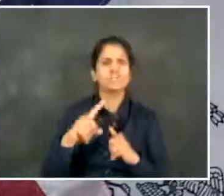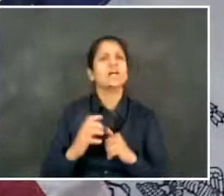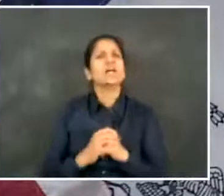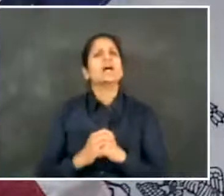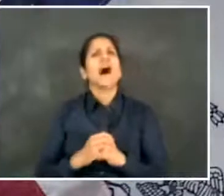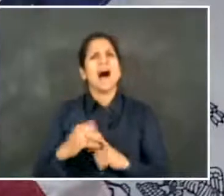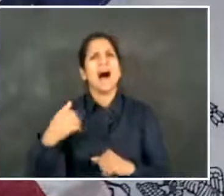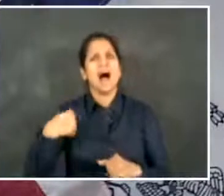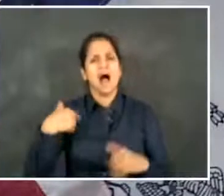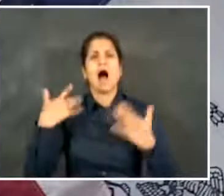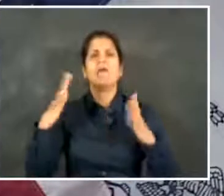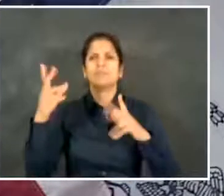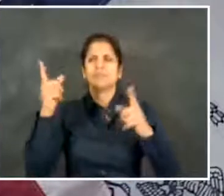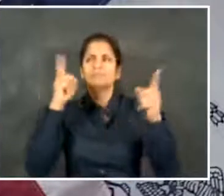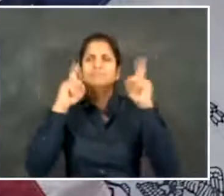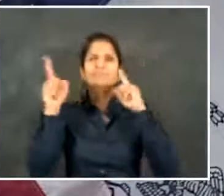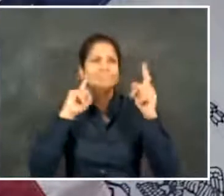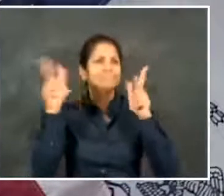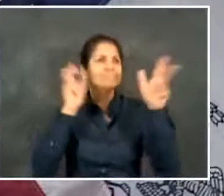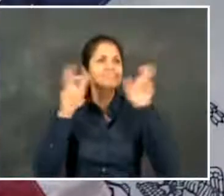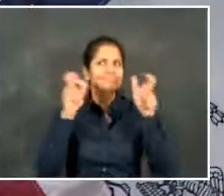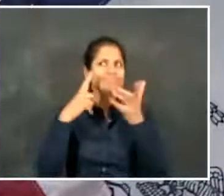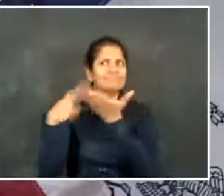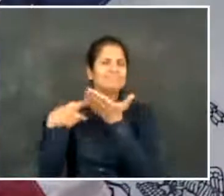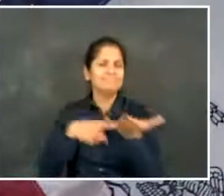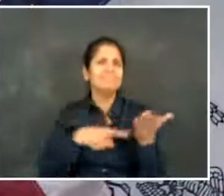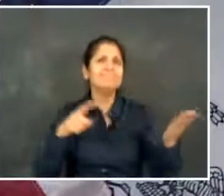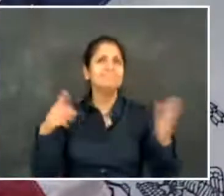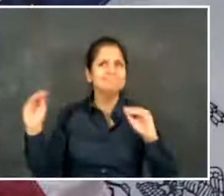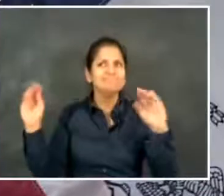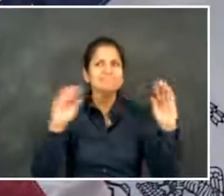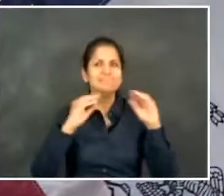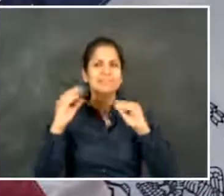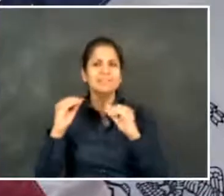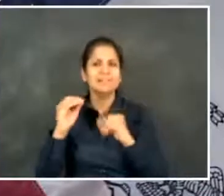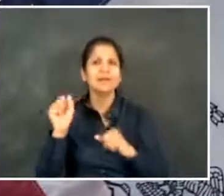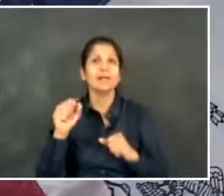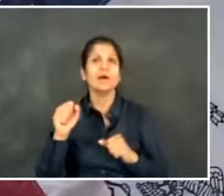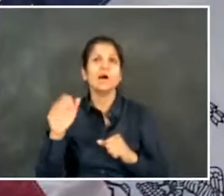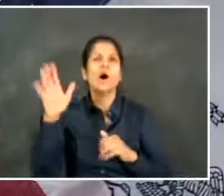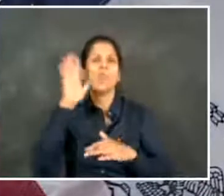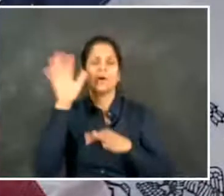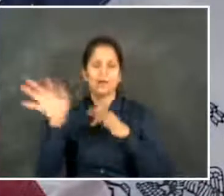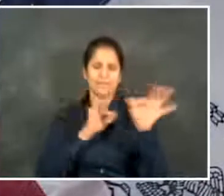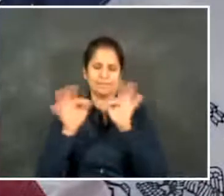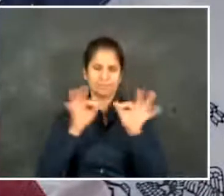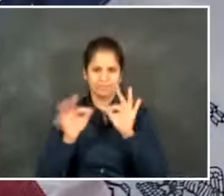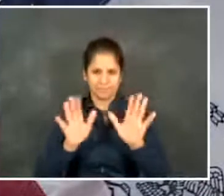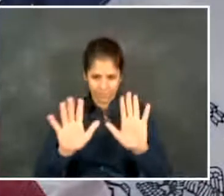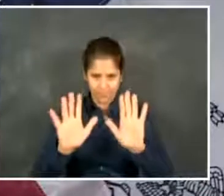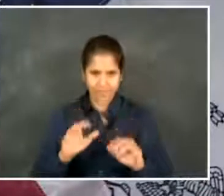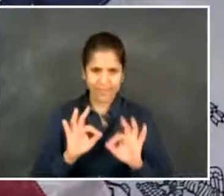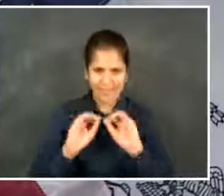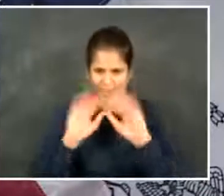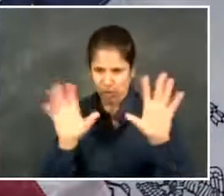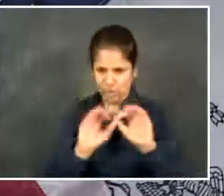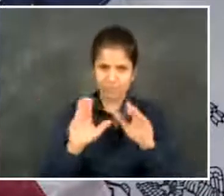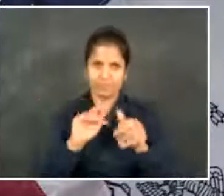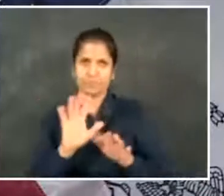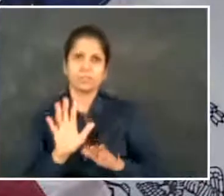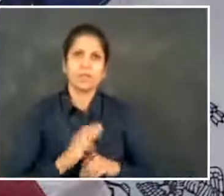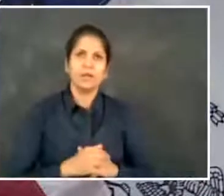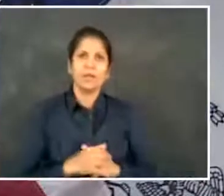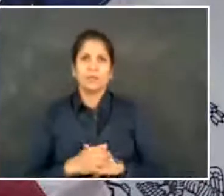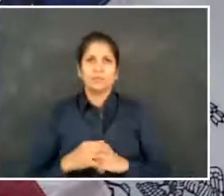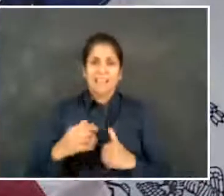to put this in context. I feel deeply for our young people and what they're going through. And the young